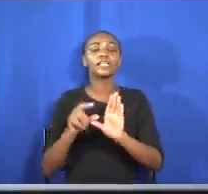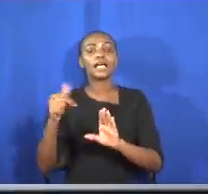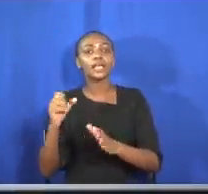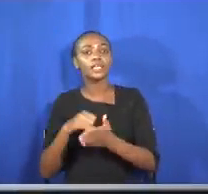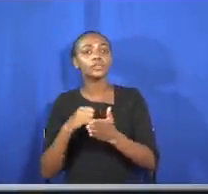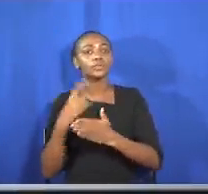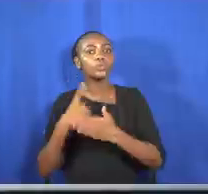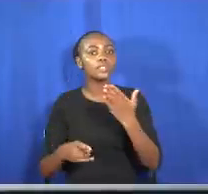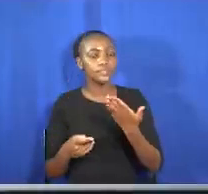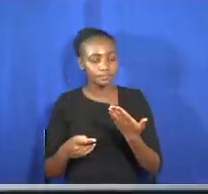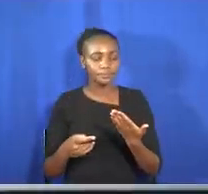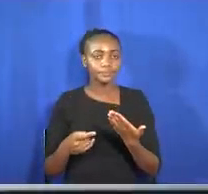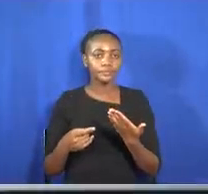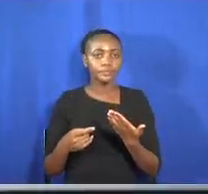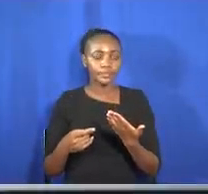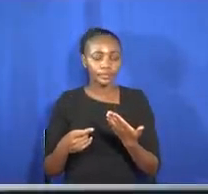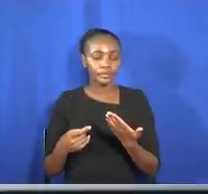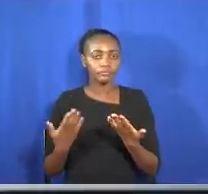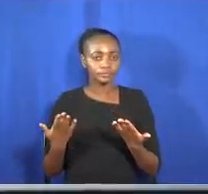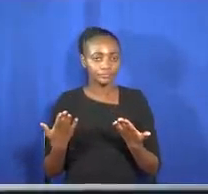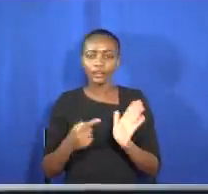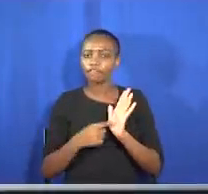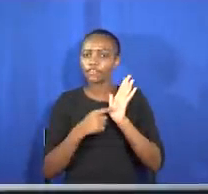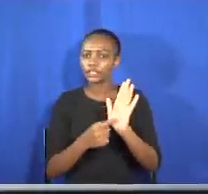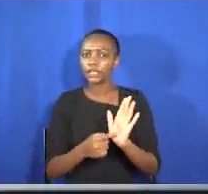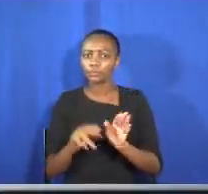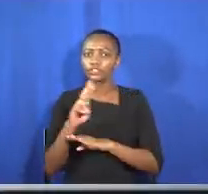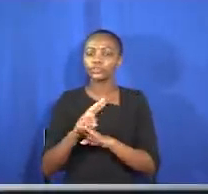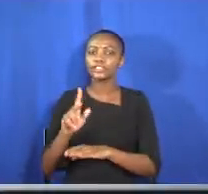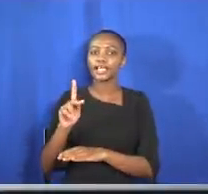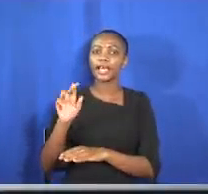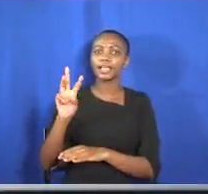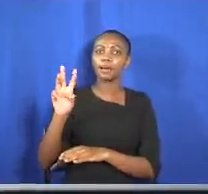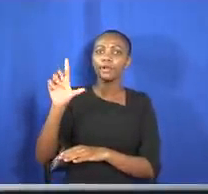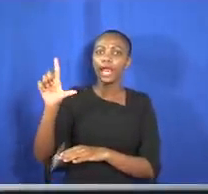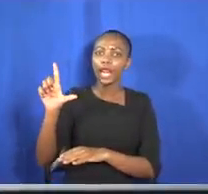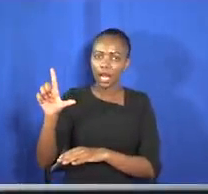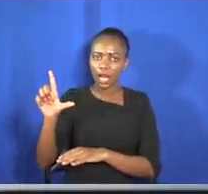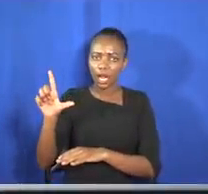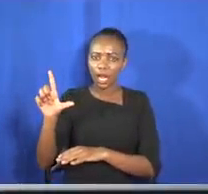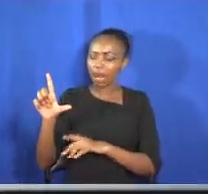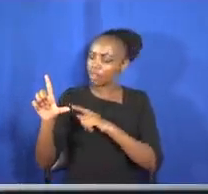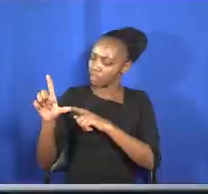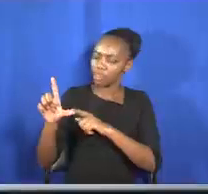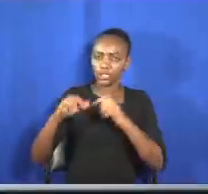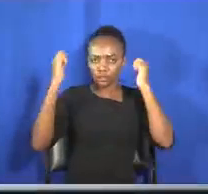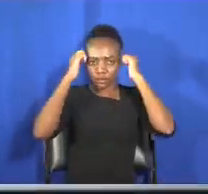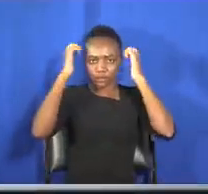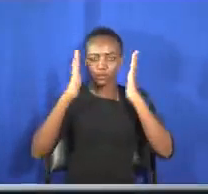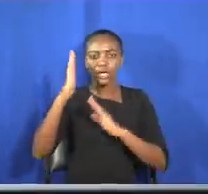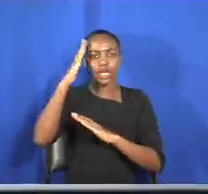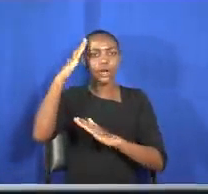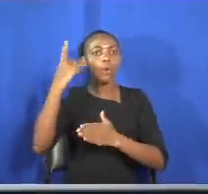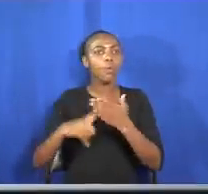Other instructional strategies that engage the learner, like using KWL. You see, what does the learner